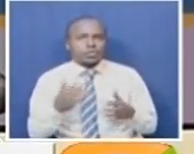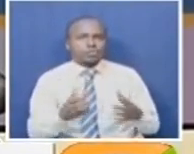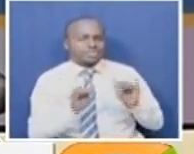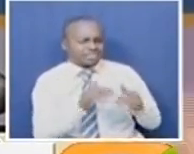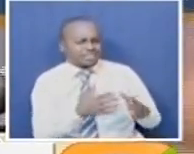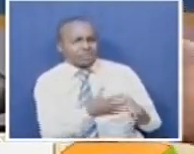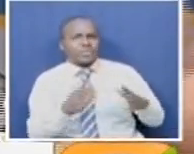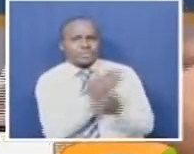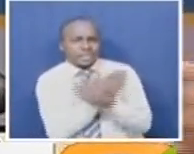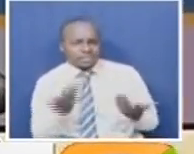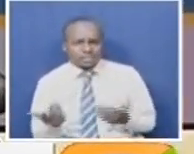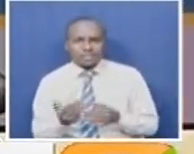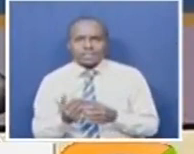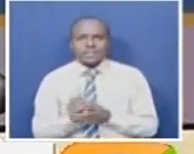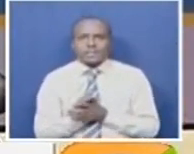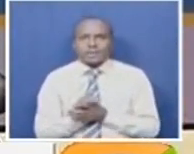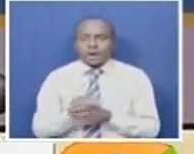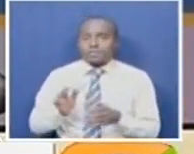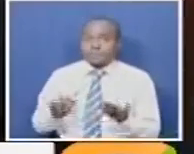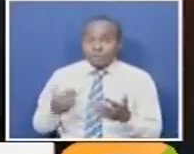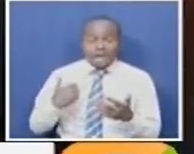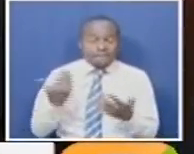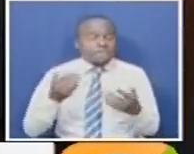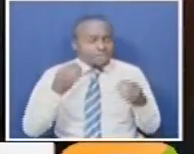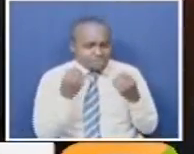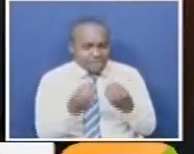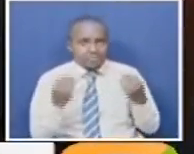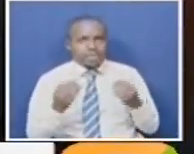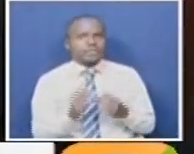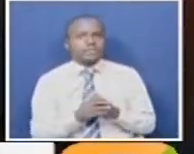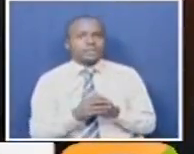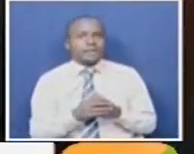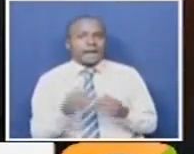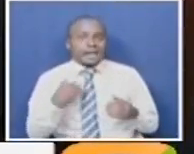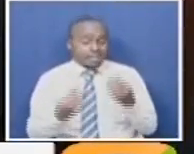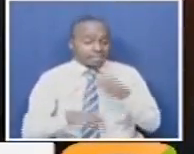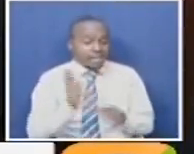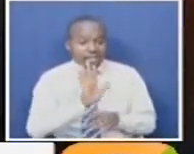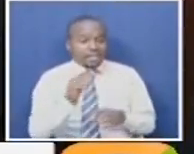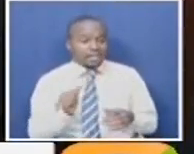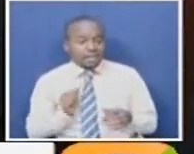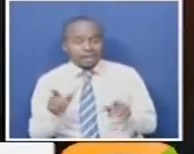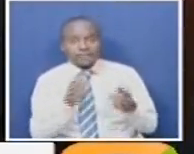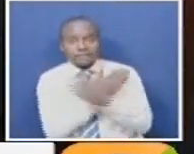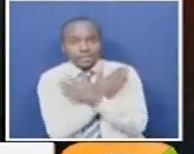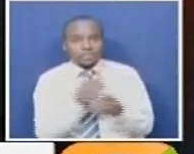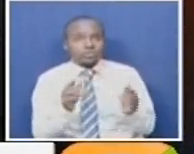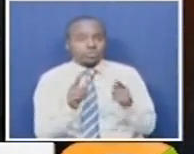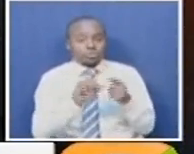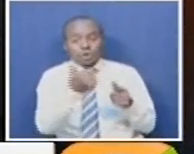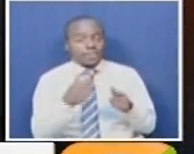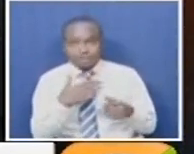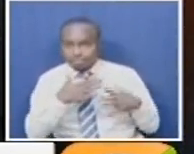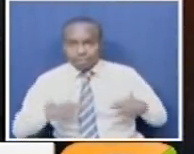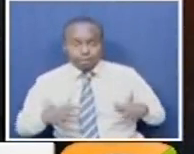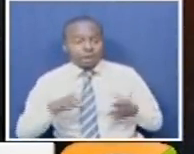Yes. The female pimps, that yes, is a fact. Yes, there are very many, and they actually sell their girlfriends out to these other guys. So you